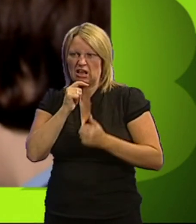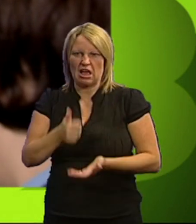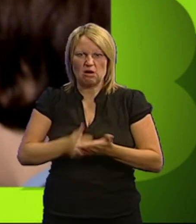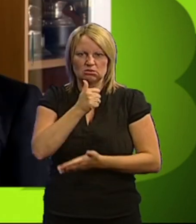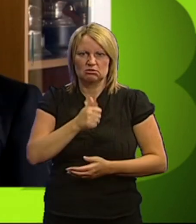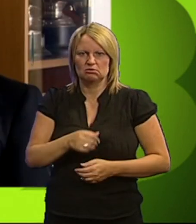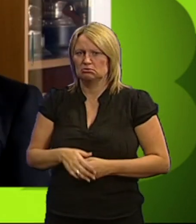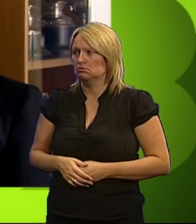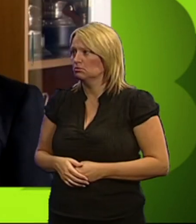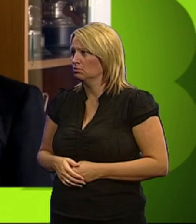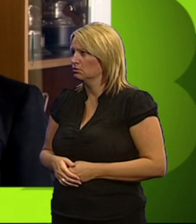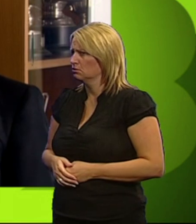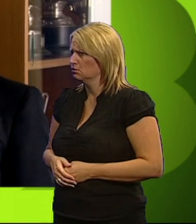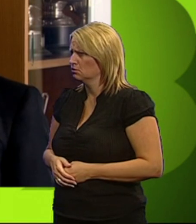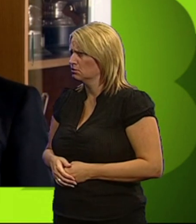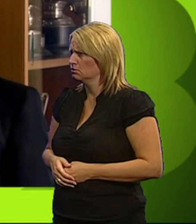she gets.